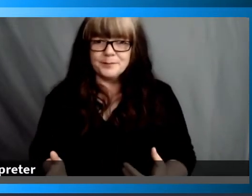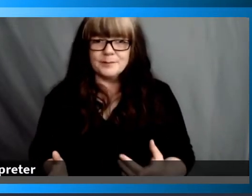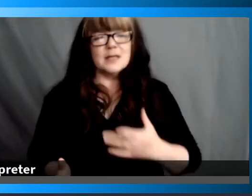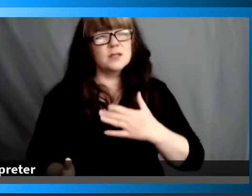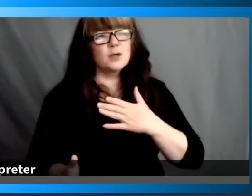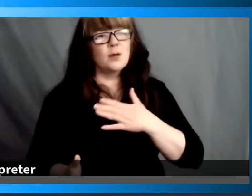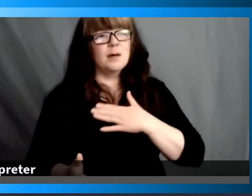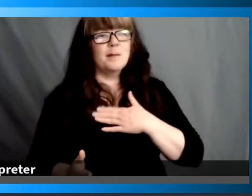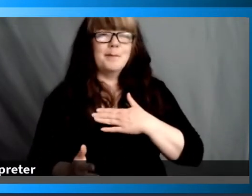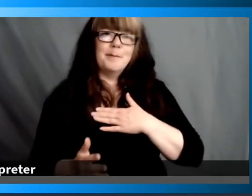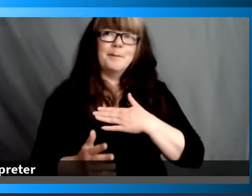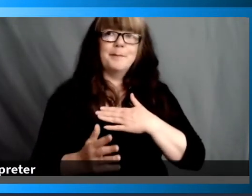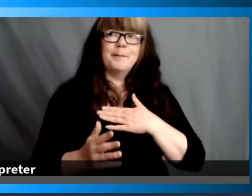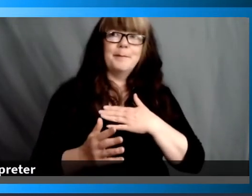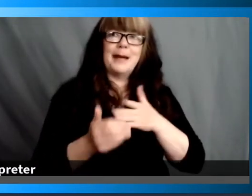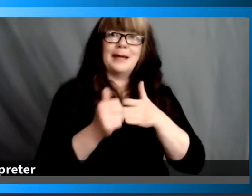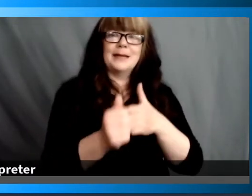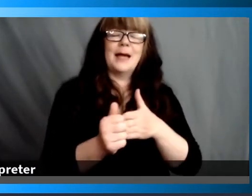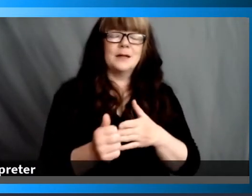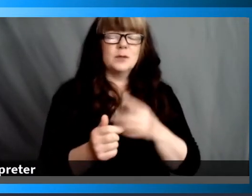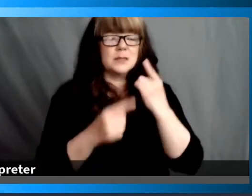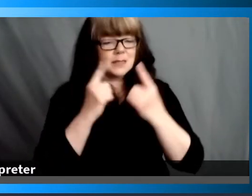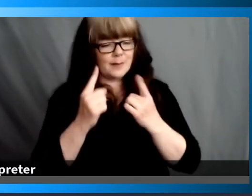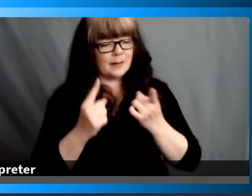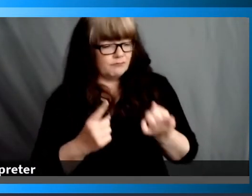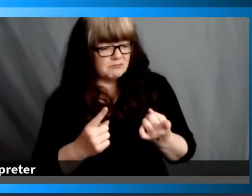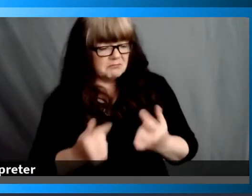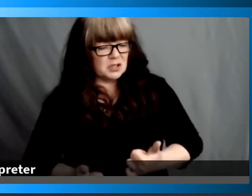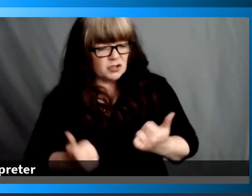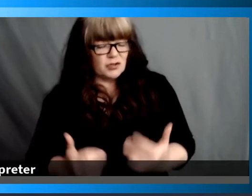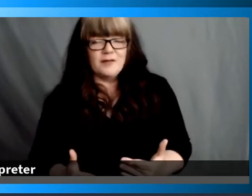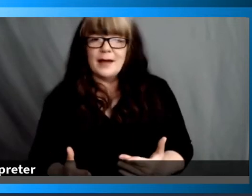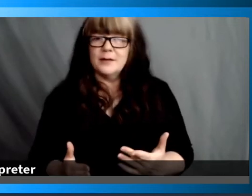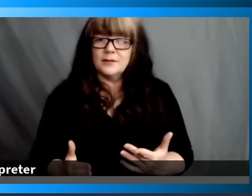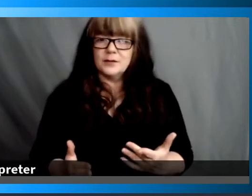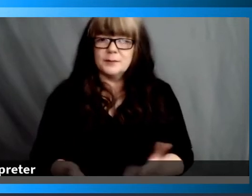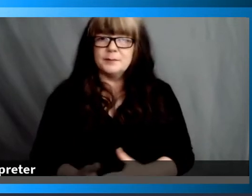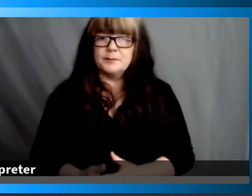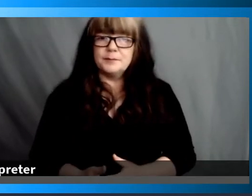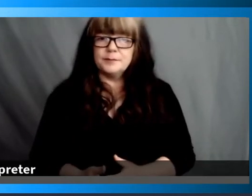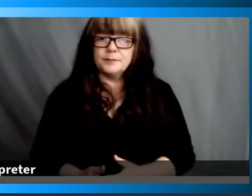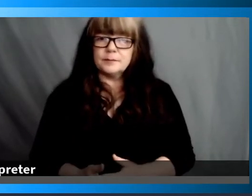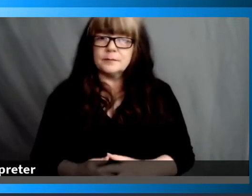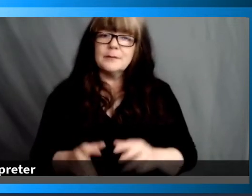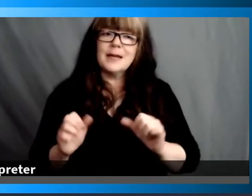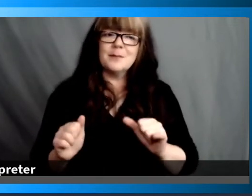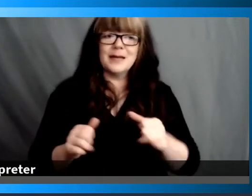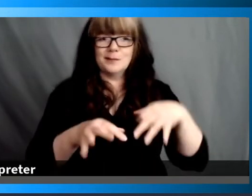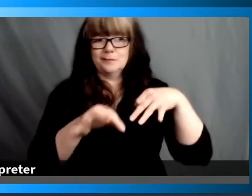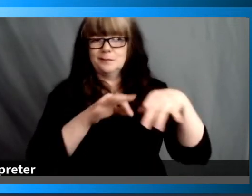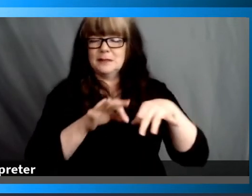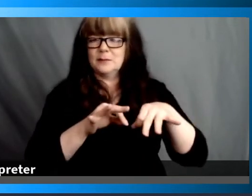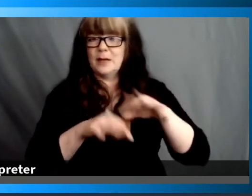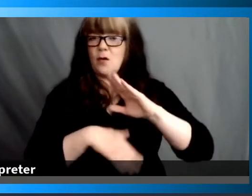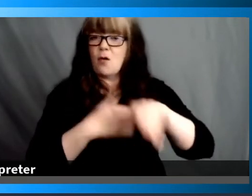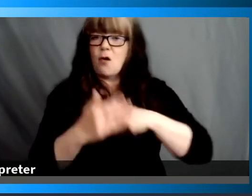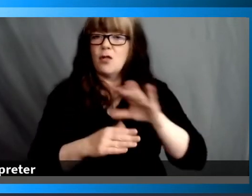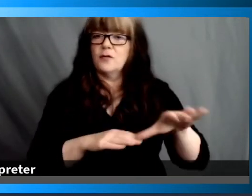kind of North Star, I guess you could say, is being able to justify her